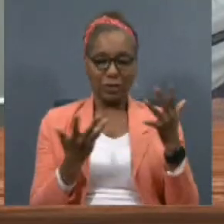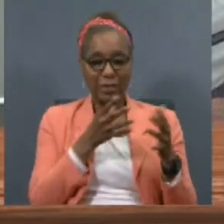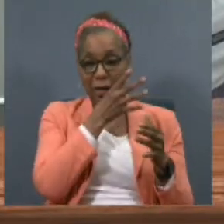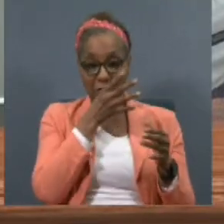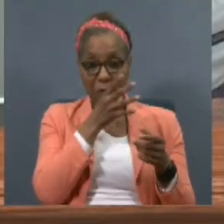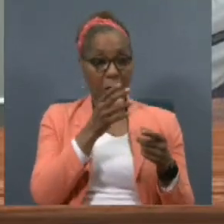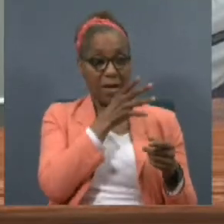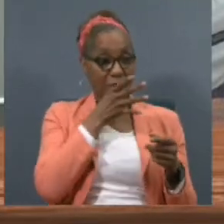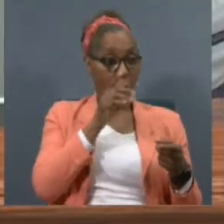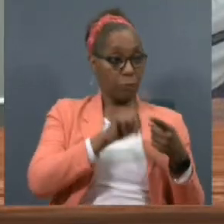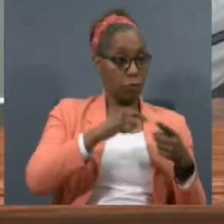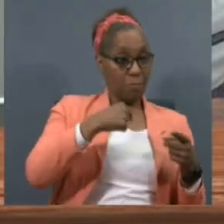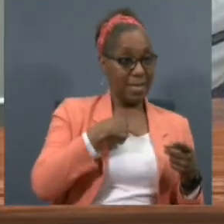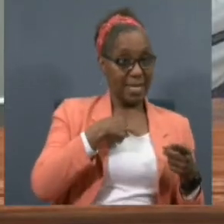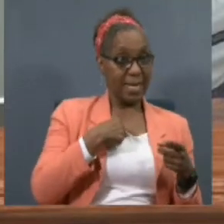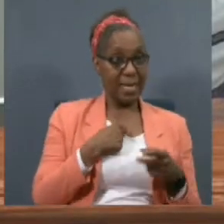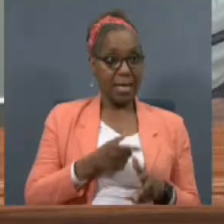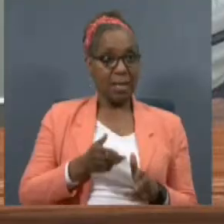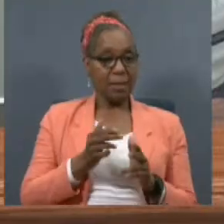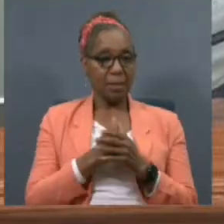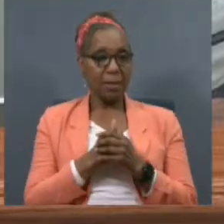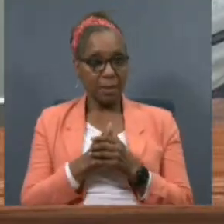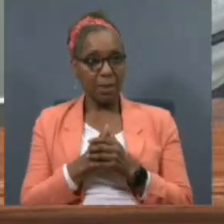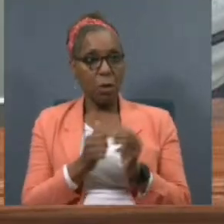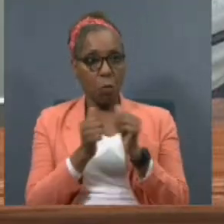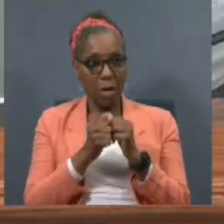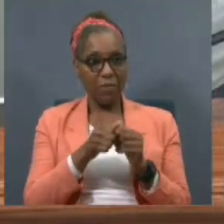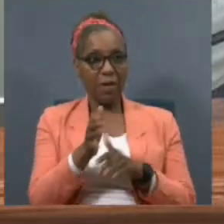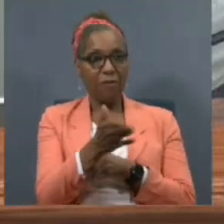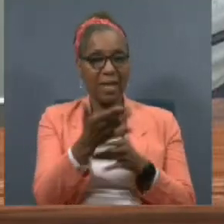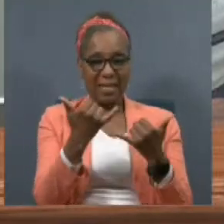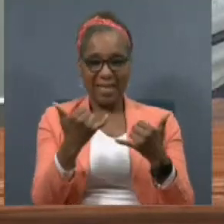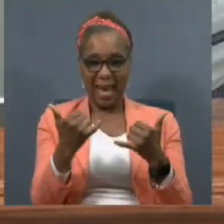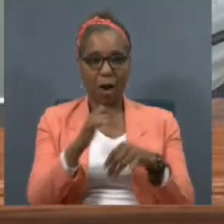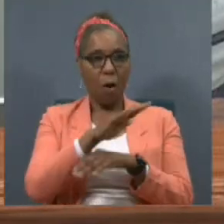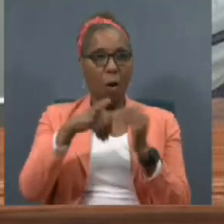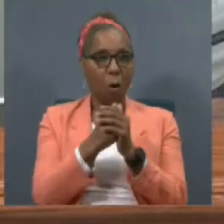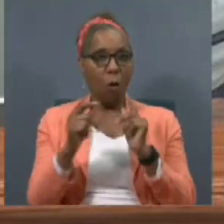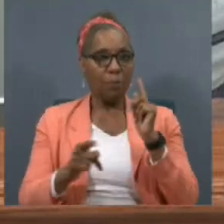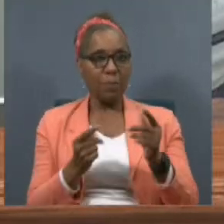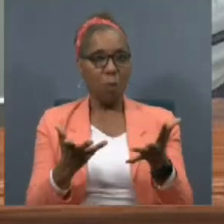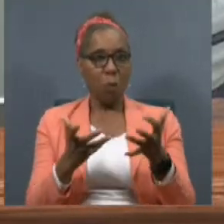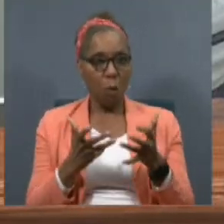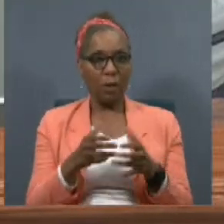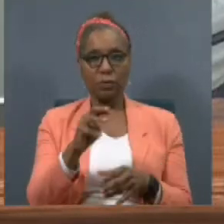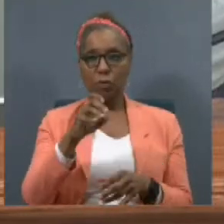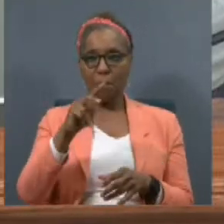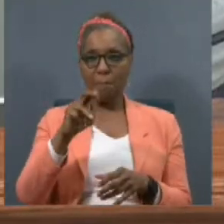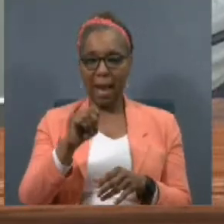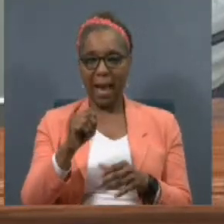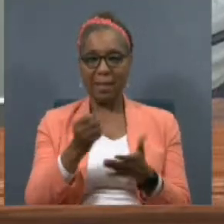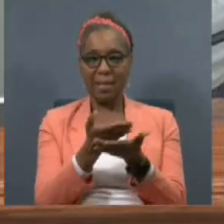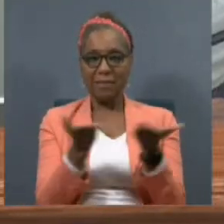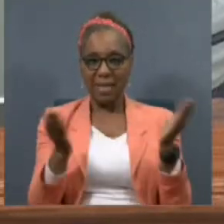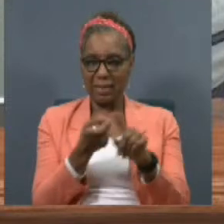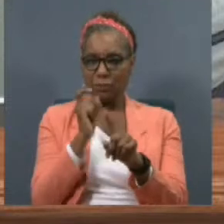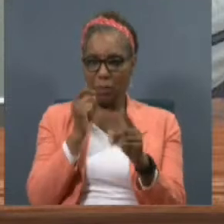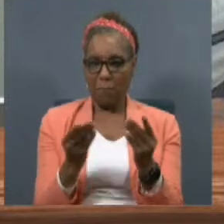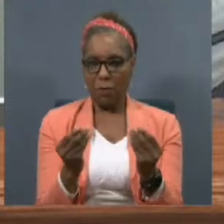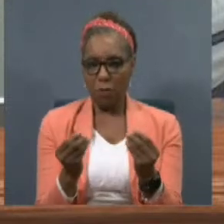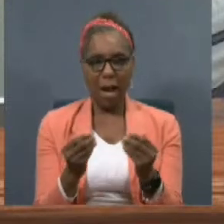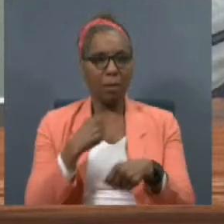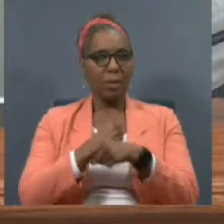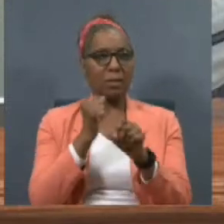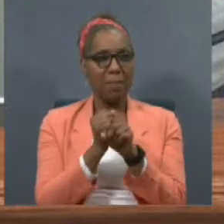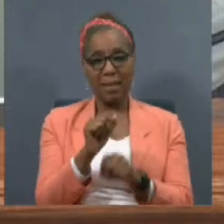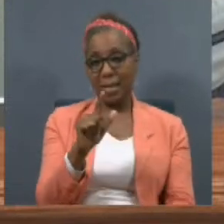farm to me where I hunt and fish, now there are all these people wanting to mine things out of the ground to